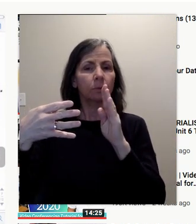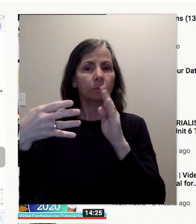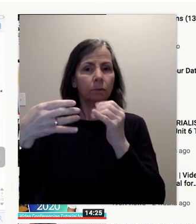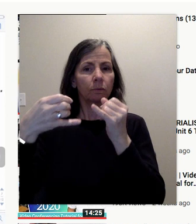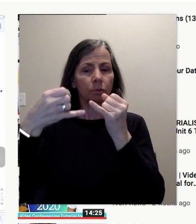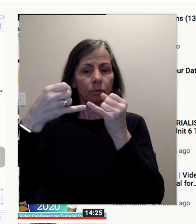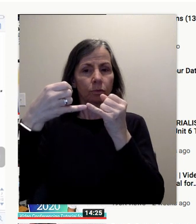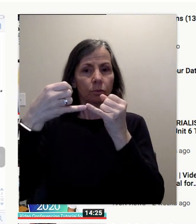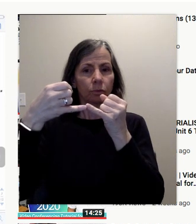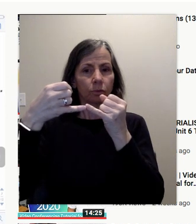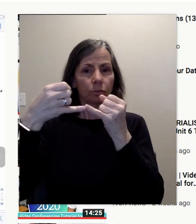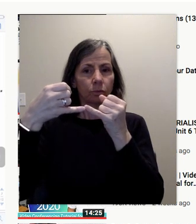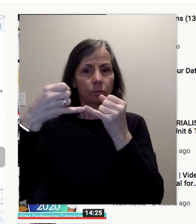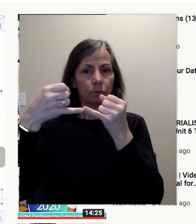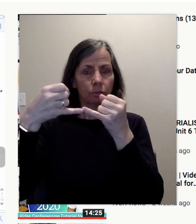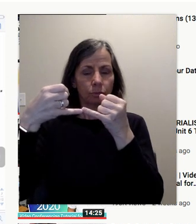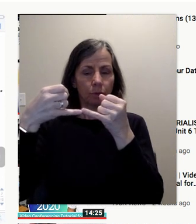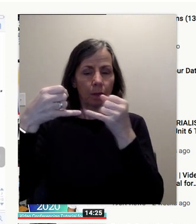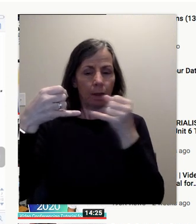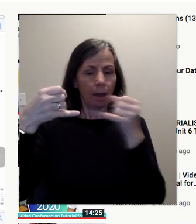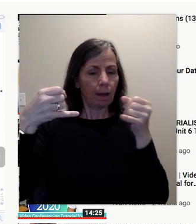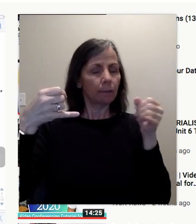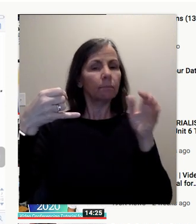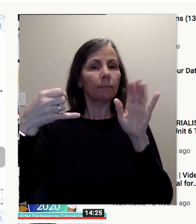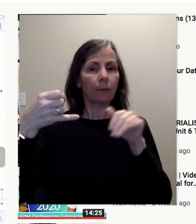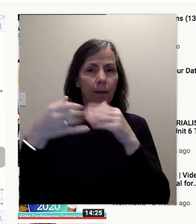through this part of our table.